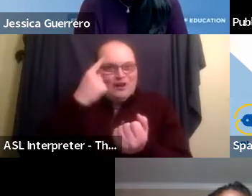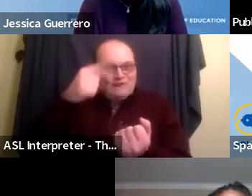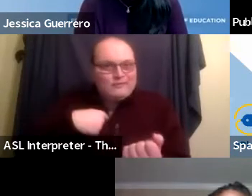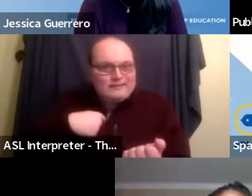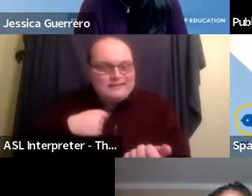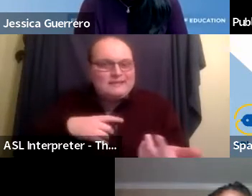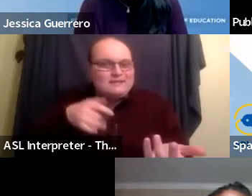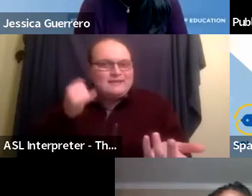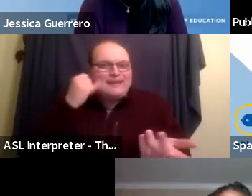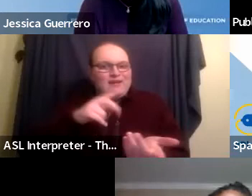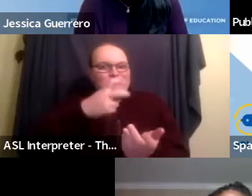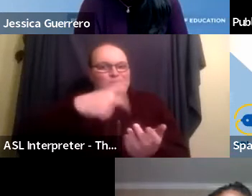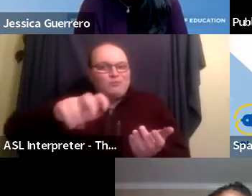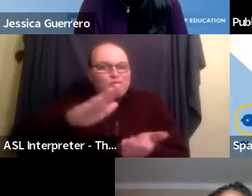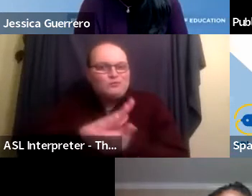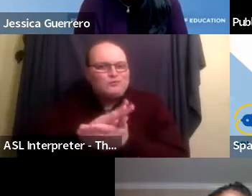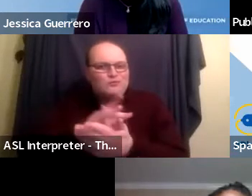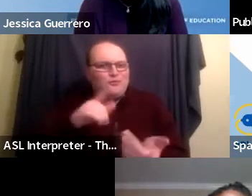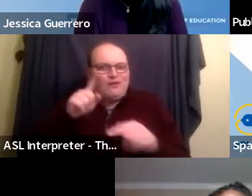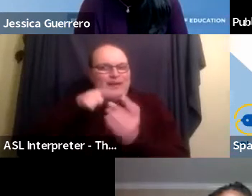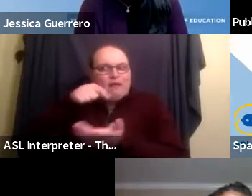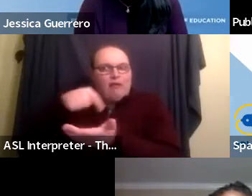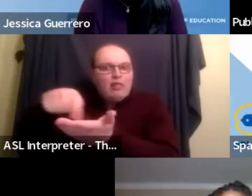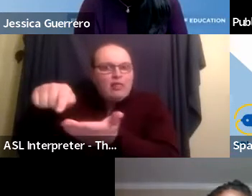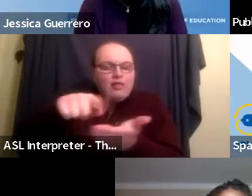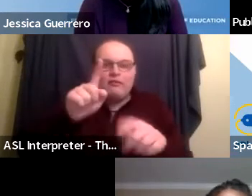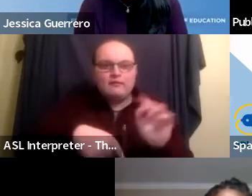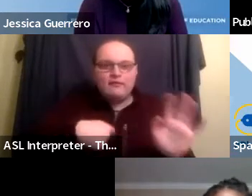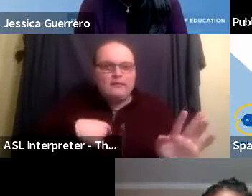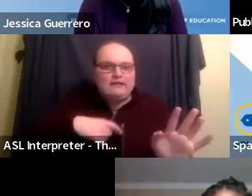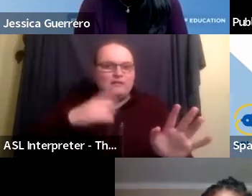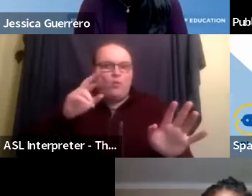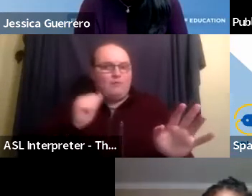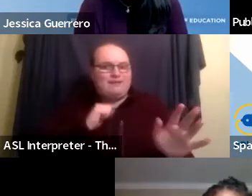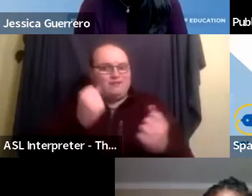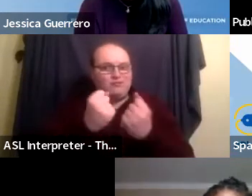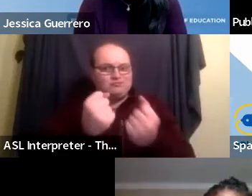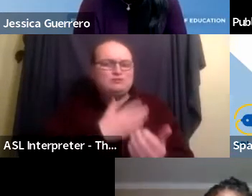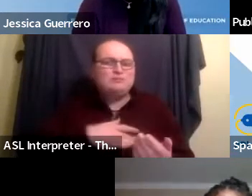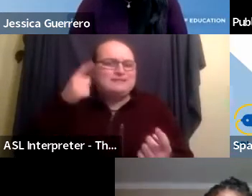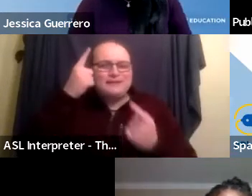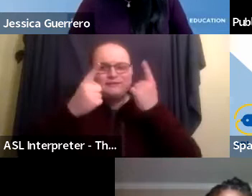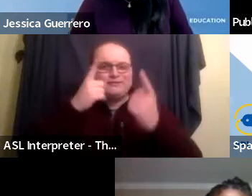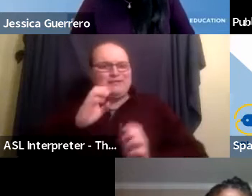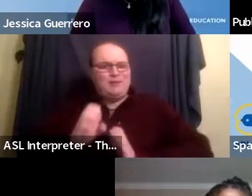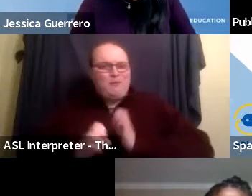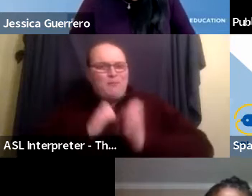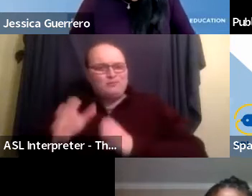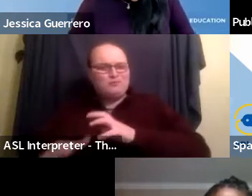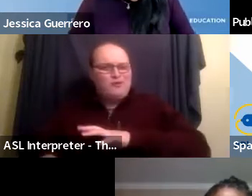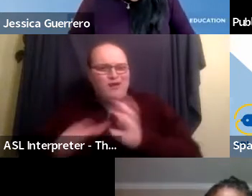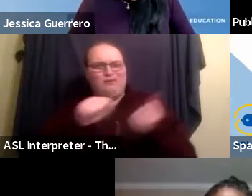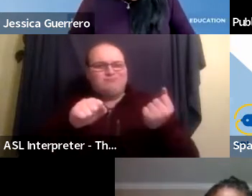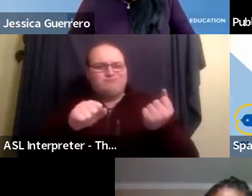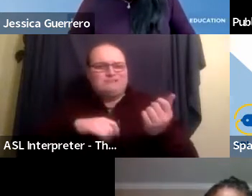not be feasible and I would not be able to pay someone to take her to that school. Please take into consideration the emotional damage that you would be doing to